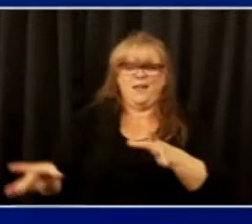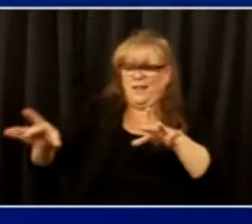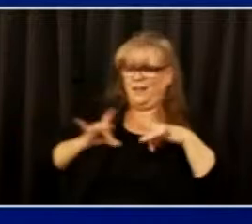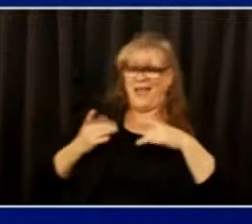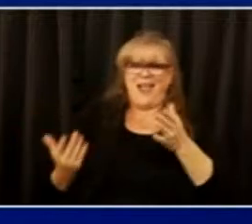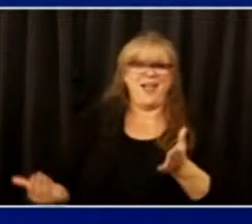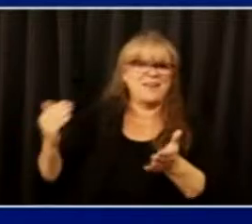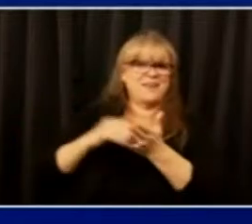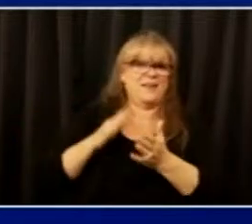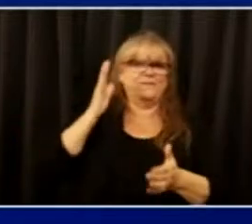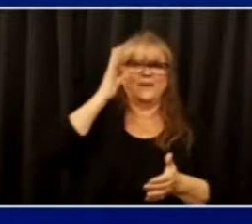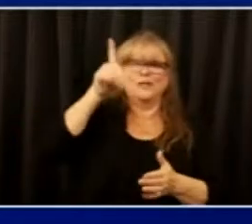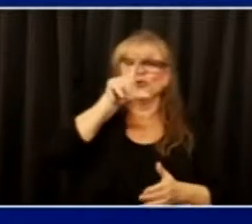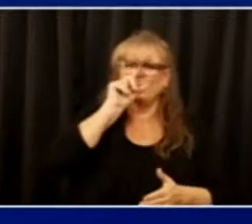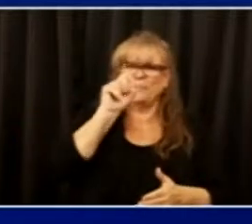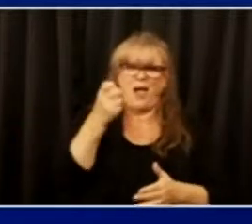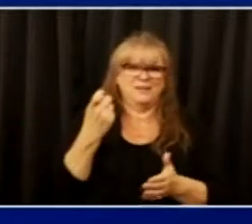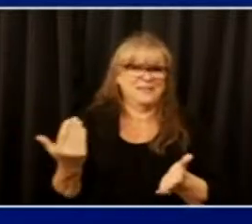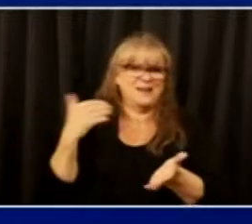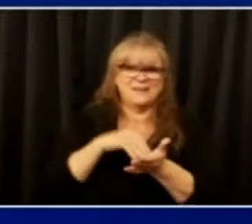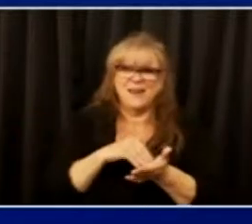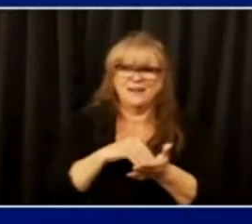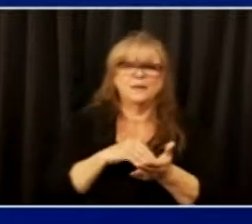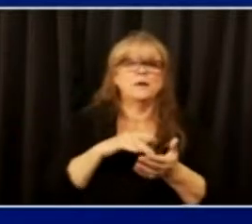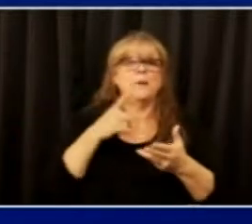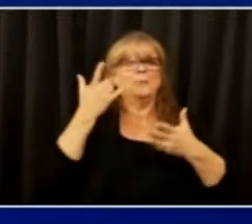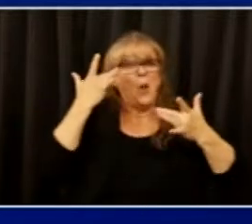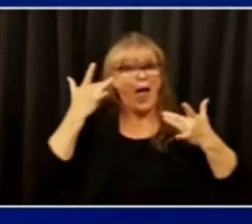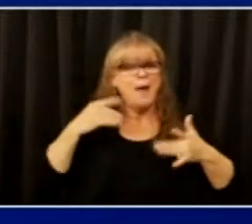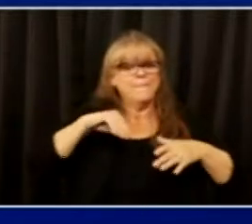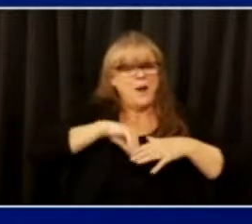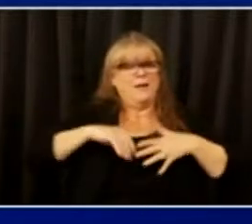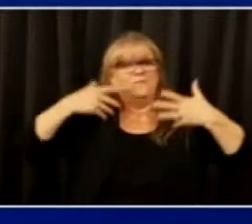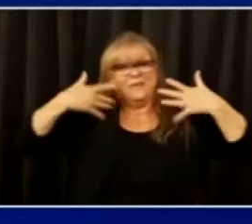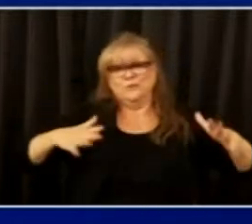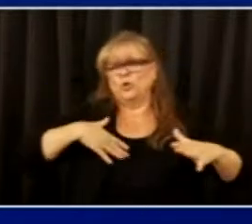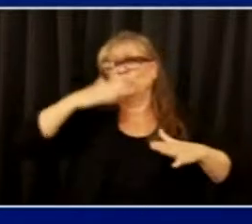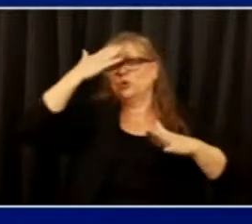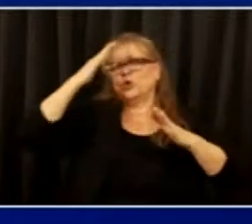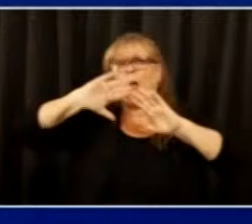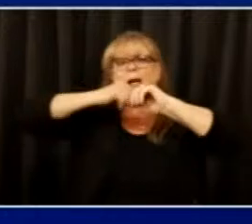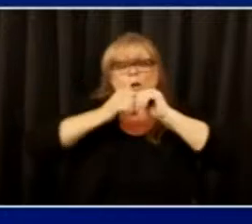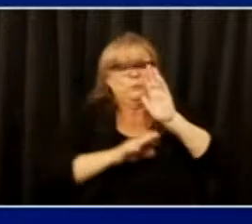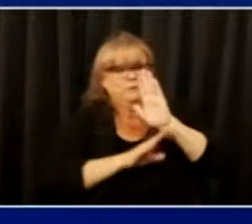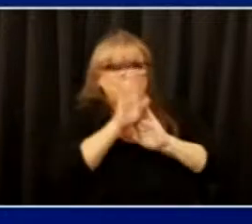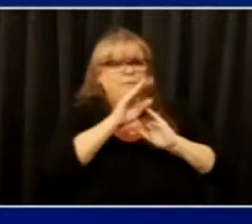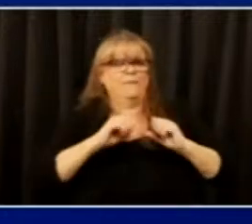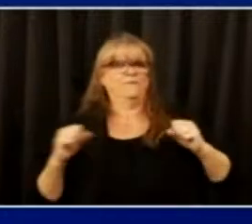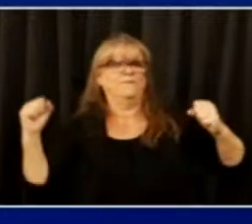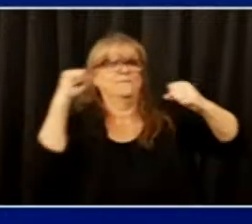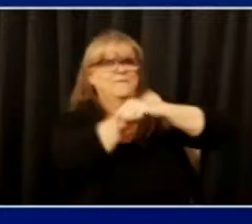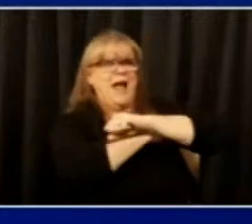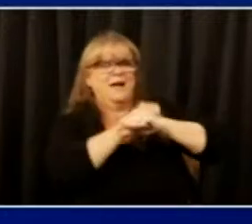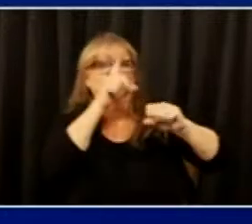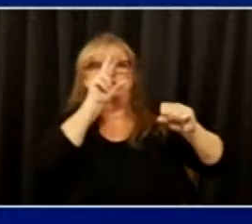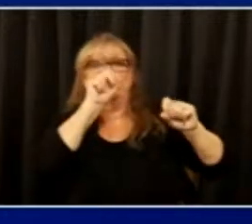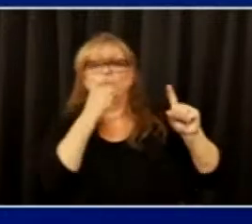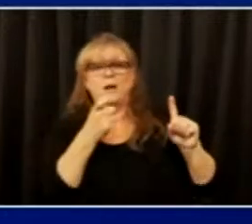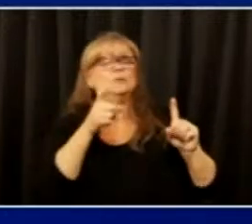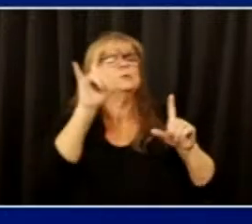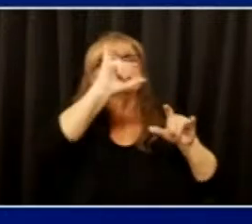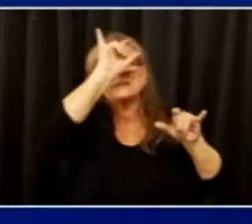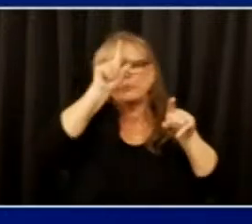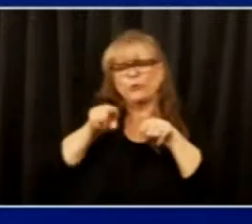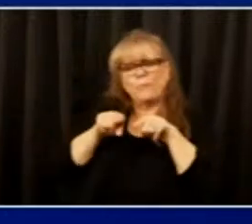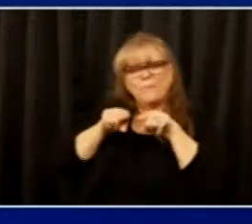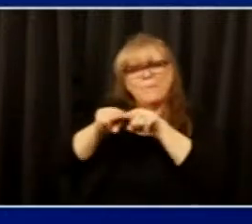understands how to fight chicken pox, and it does the job. We do the same thing with vaccines. We say, okay, let's take a virus or a